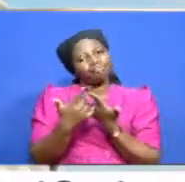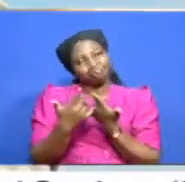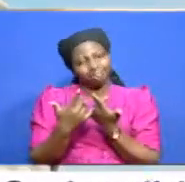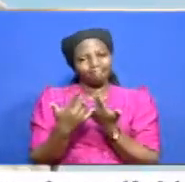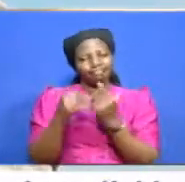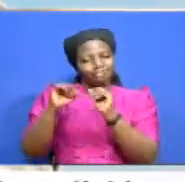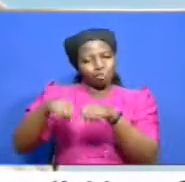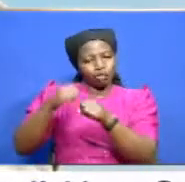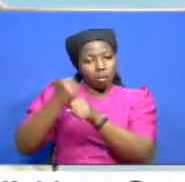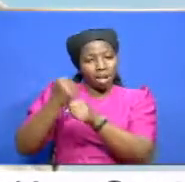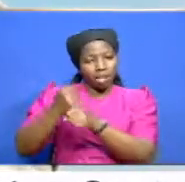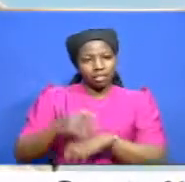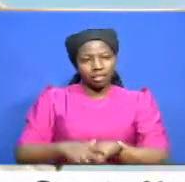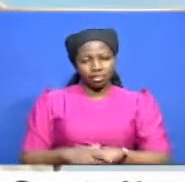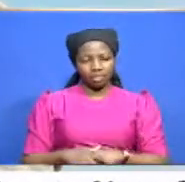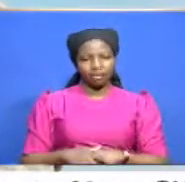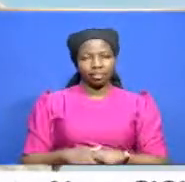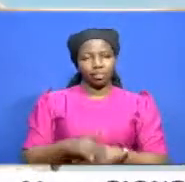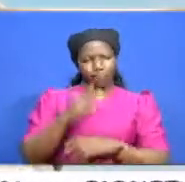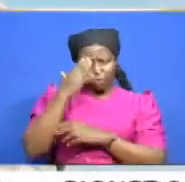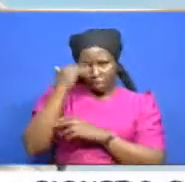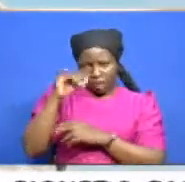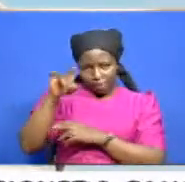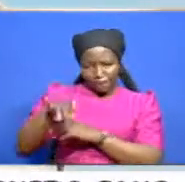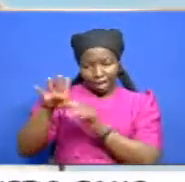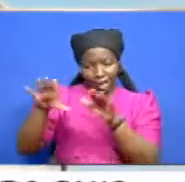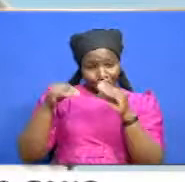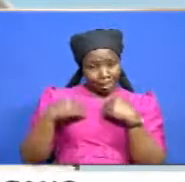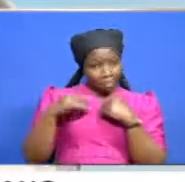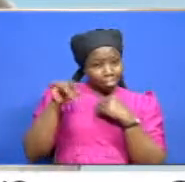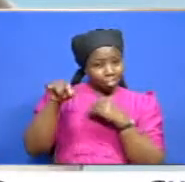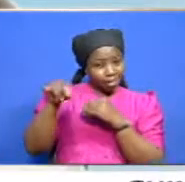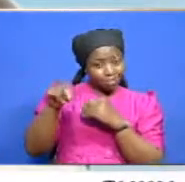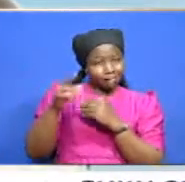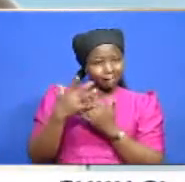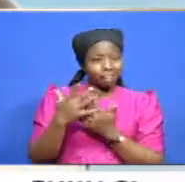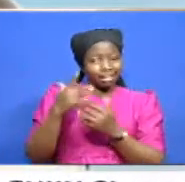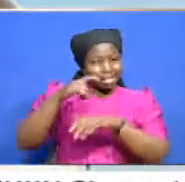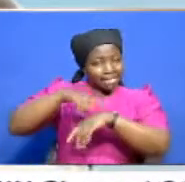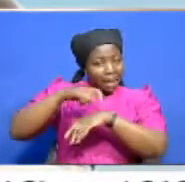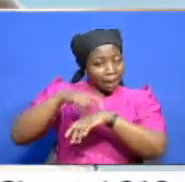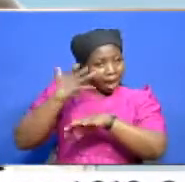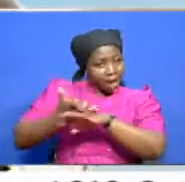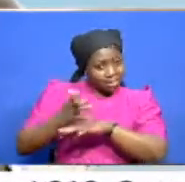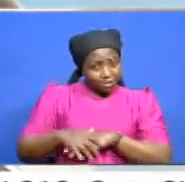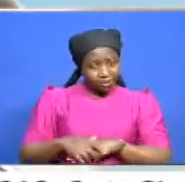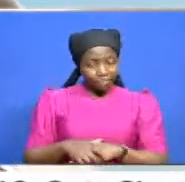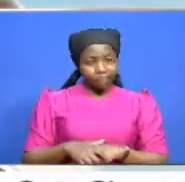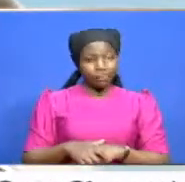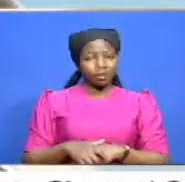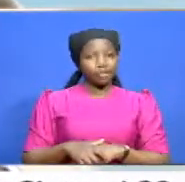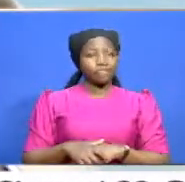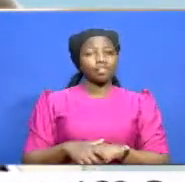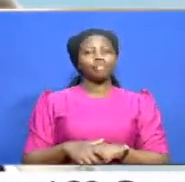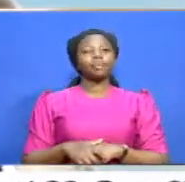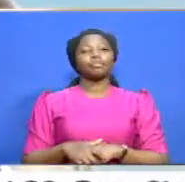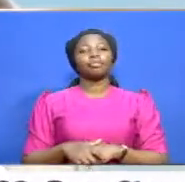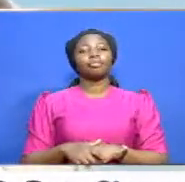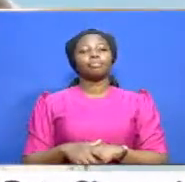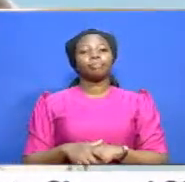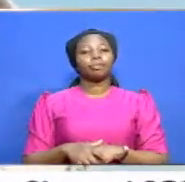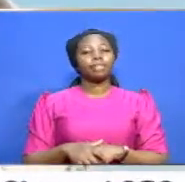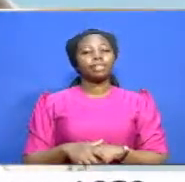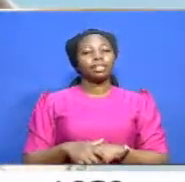worked. Because we must accept these ones are unprecedented moments. How other